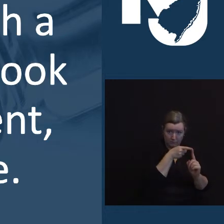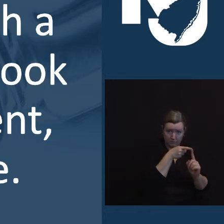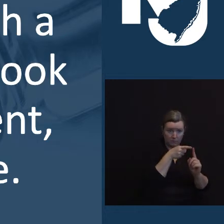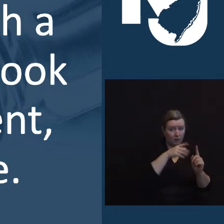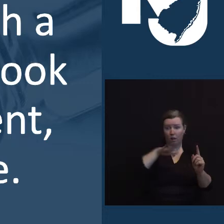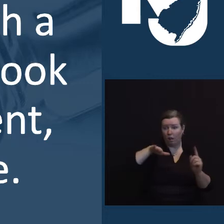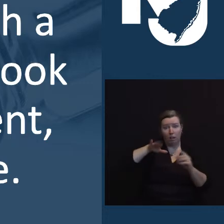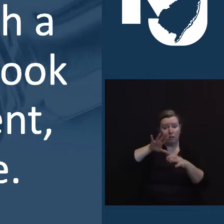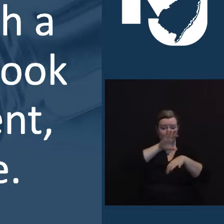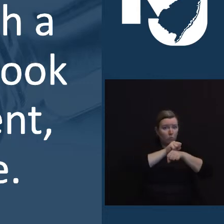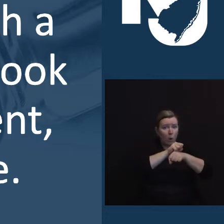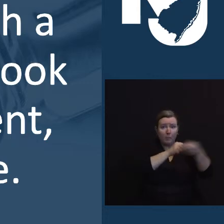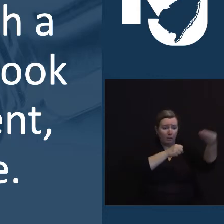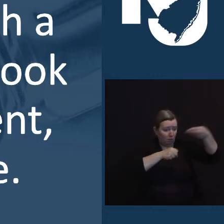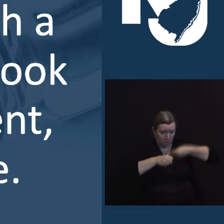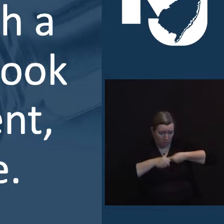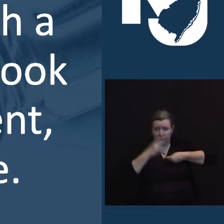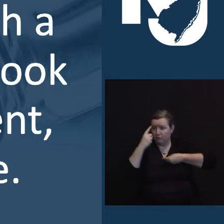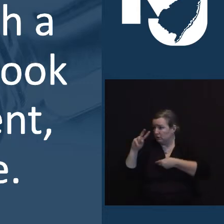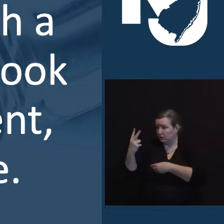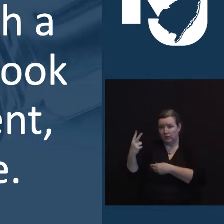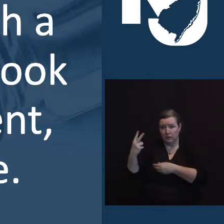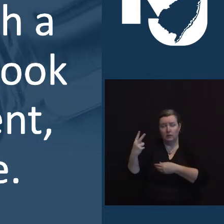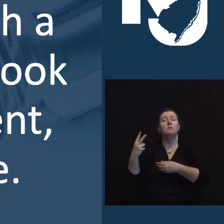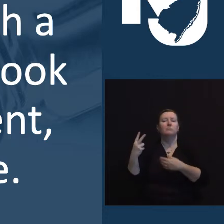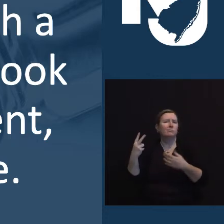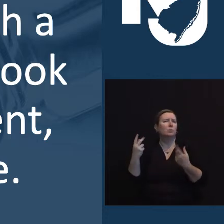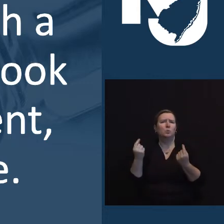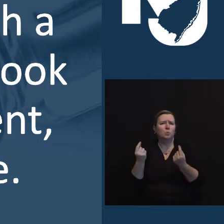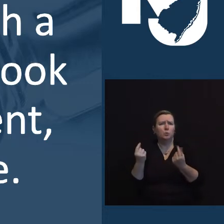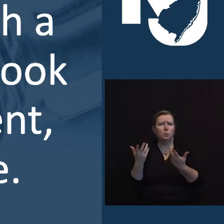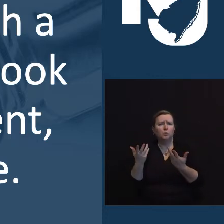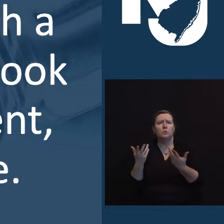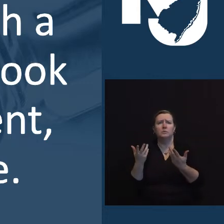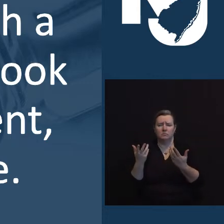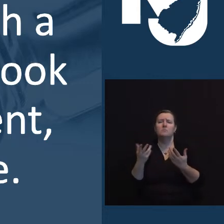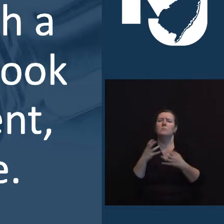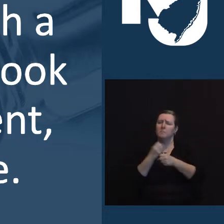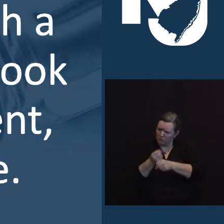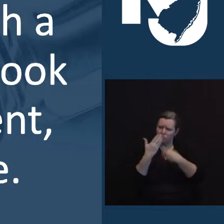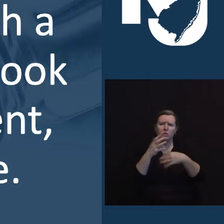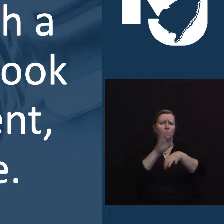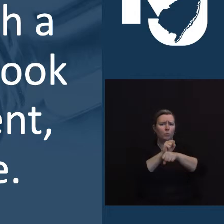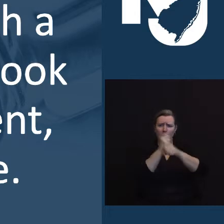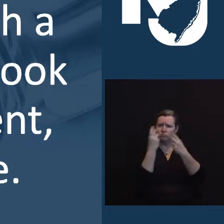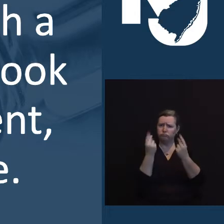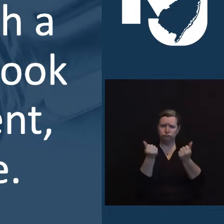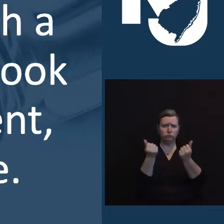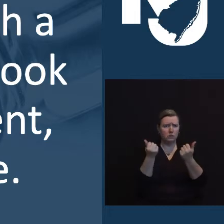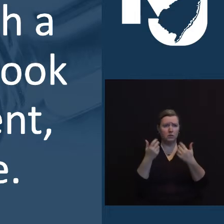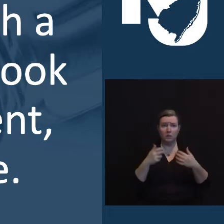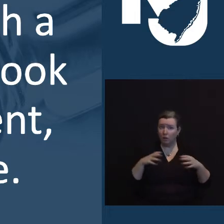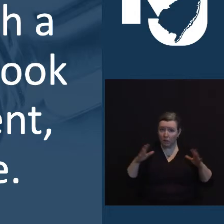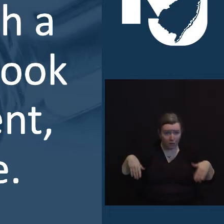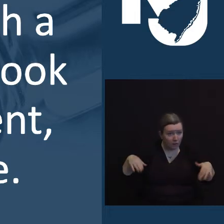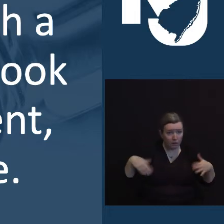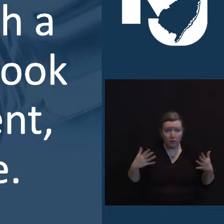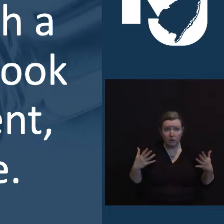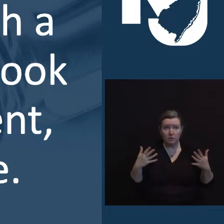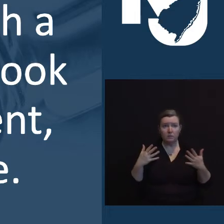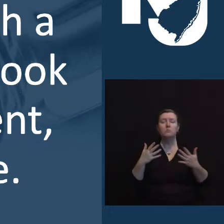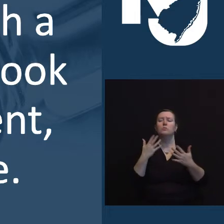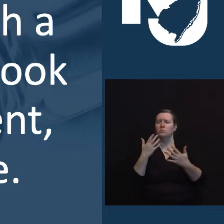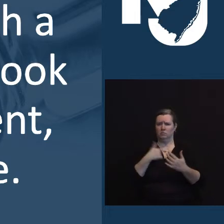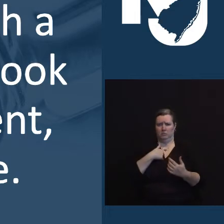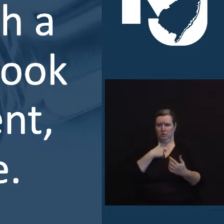we strongly encourage everybody to do, by the way, then you need to contact the site where you got the first shot to schedule your booster